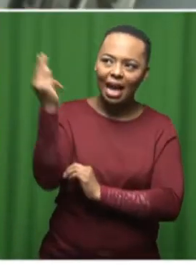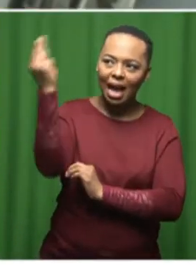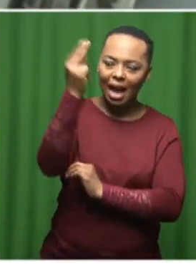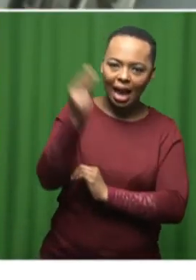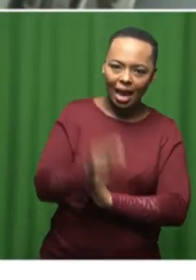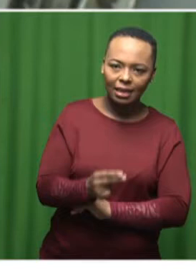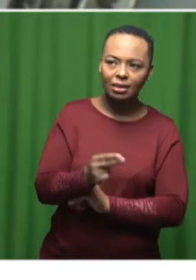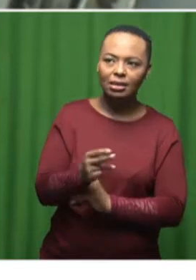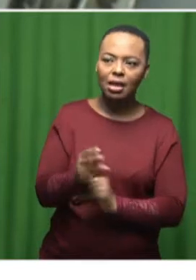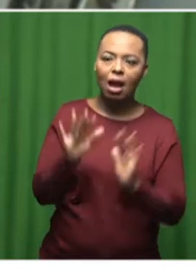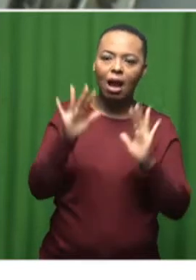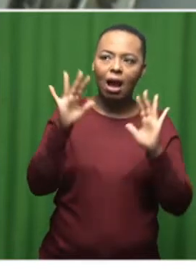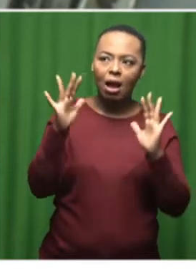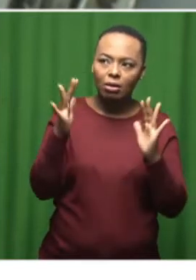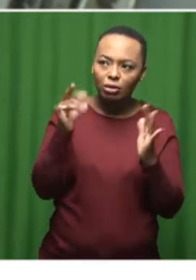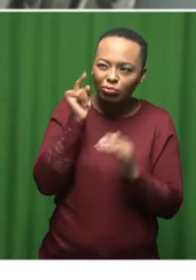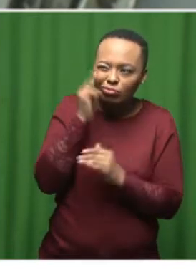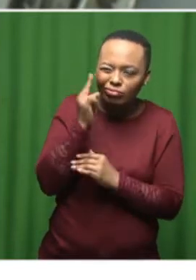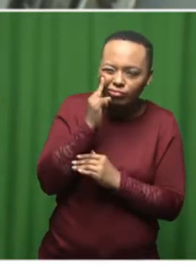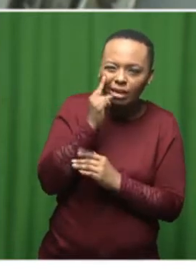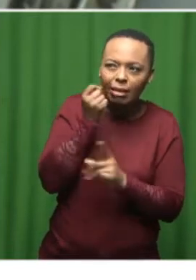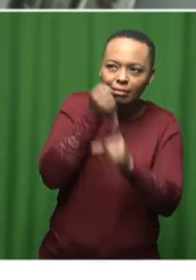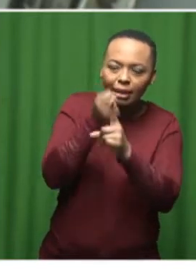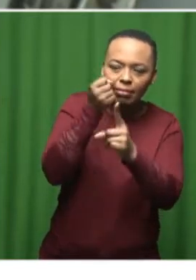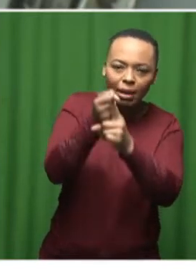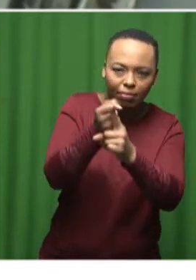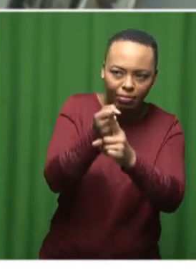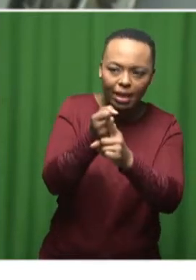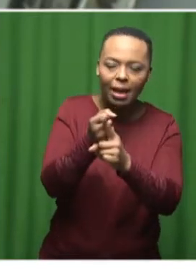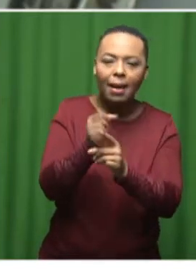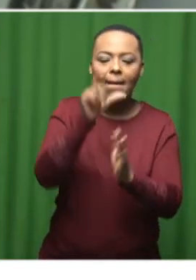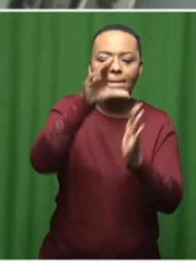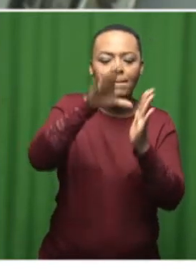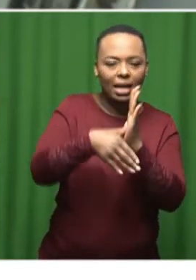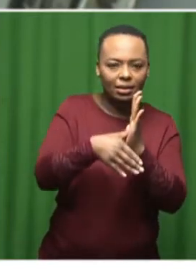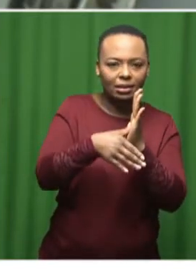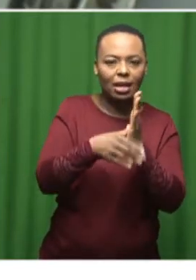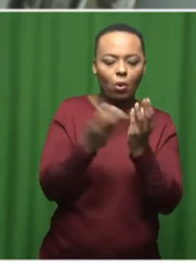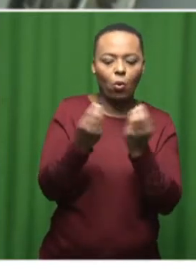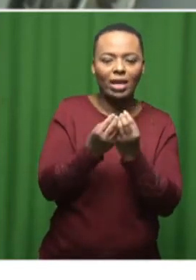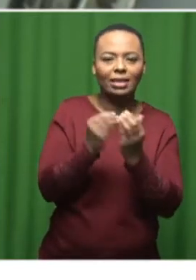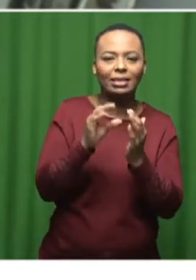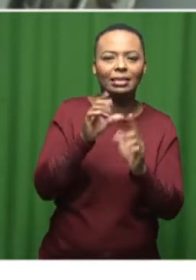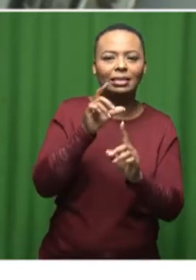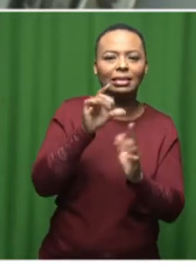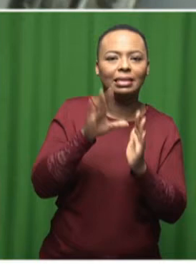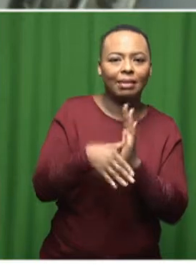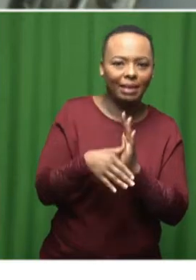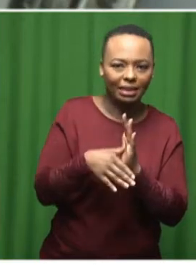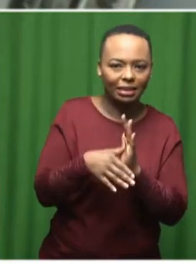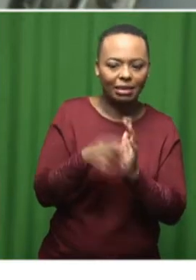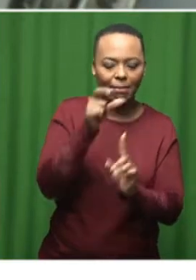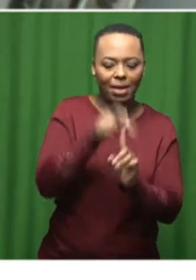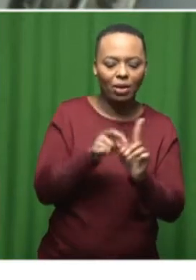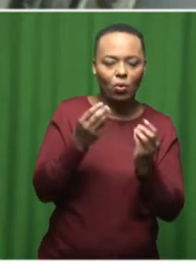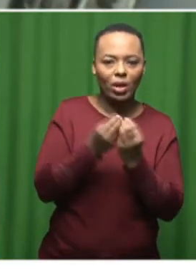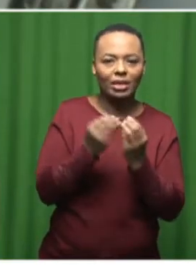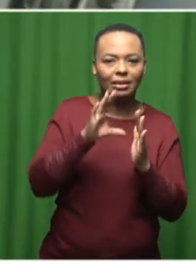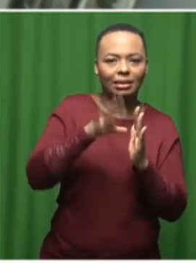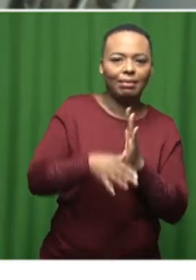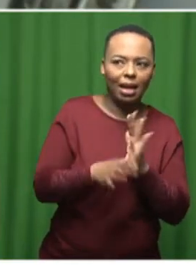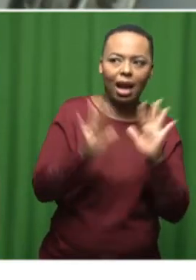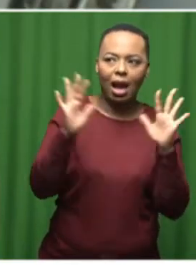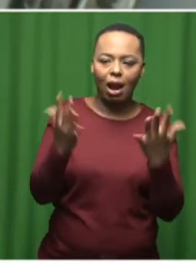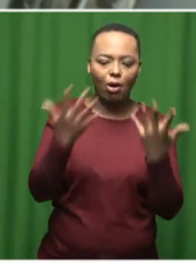look at how persons with disabilities must be mainstreamed on all levels of